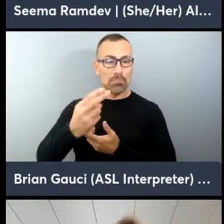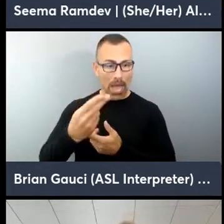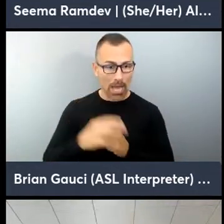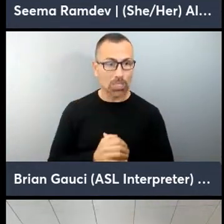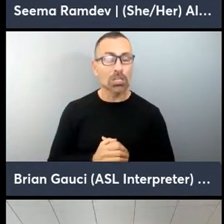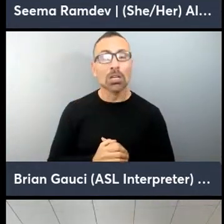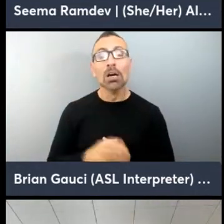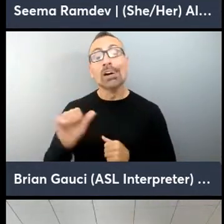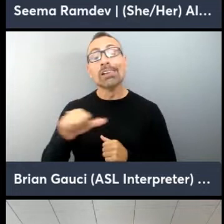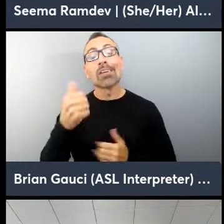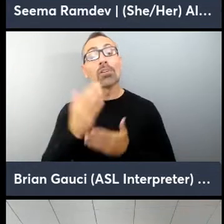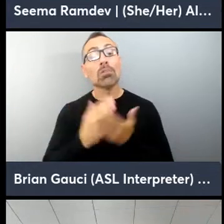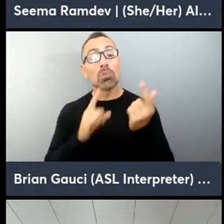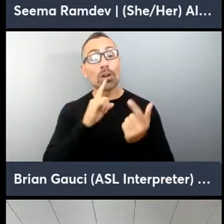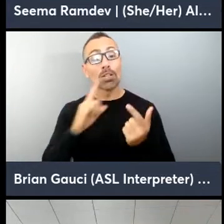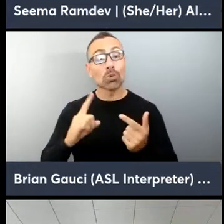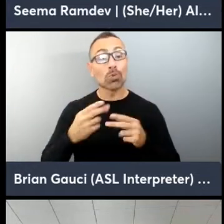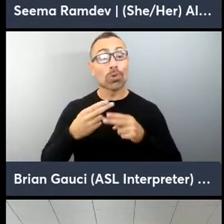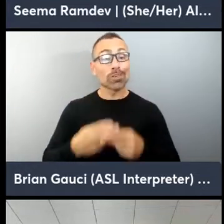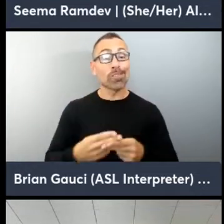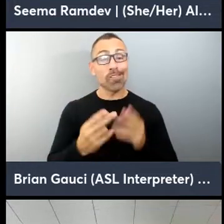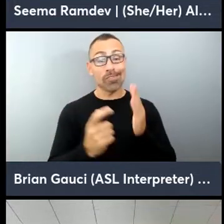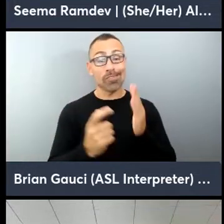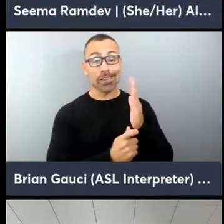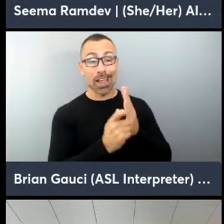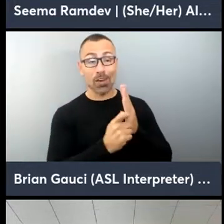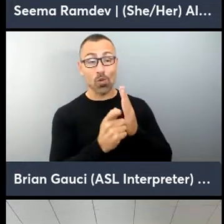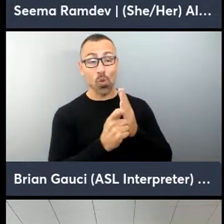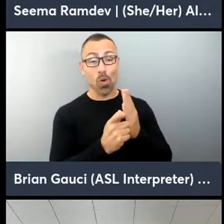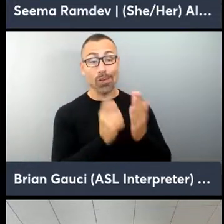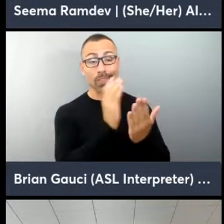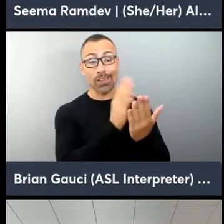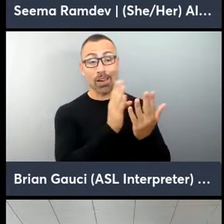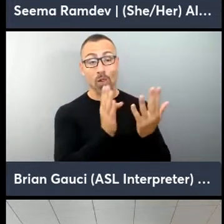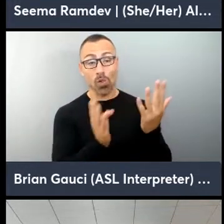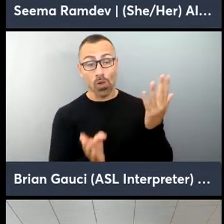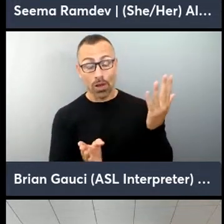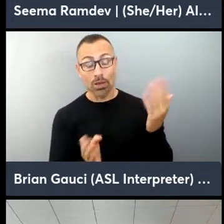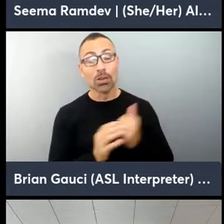catalog, and this is what allows you to search features.